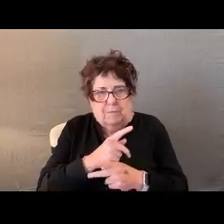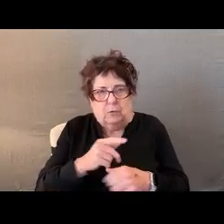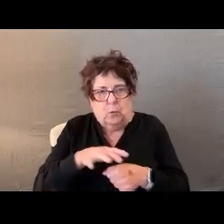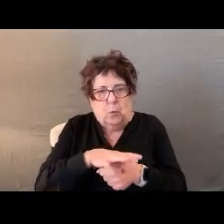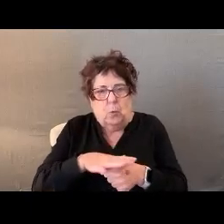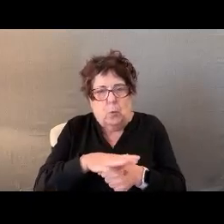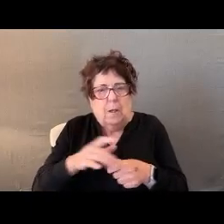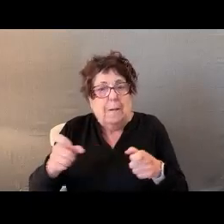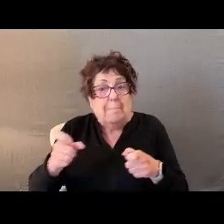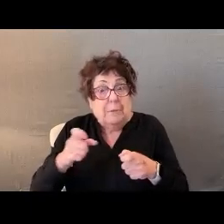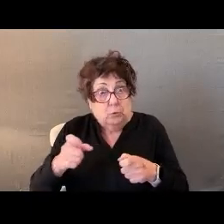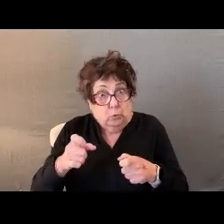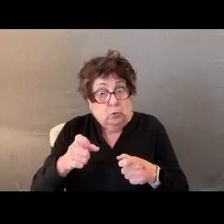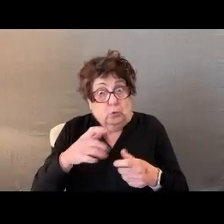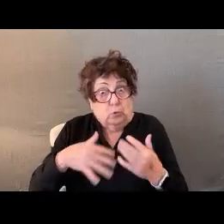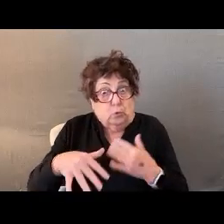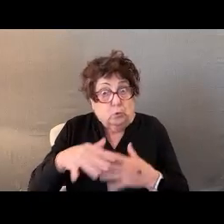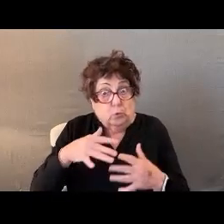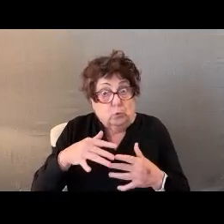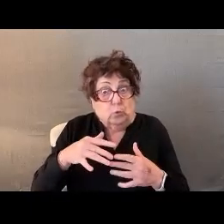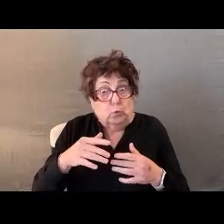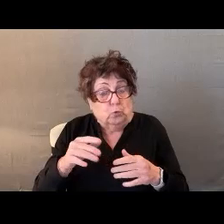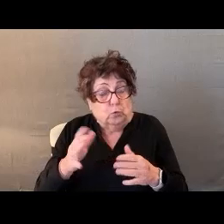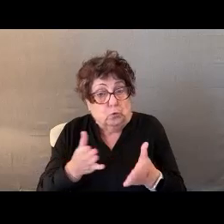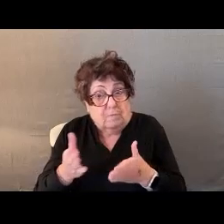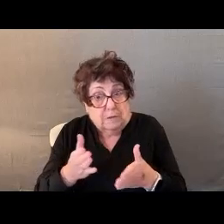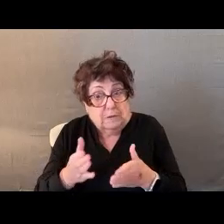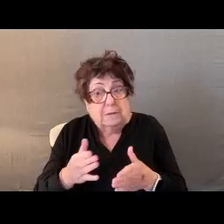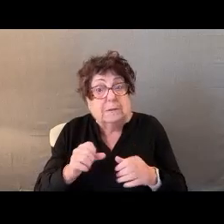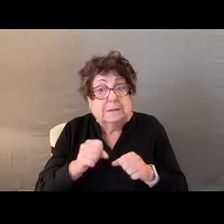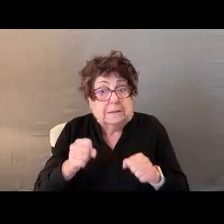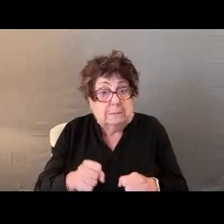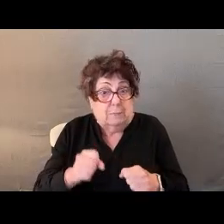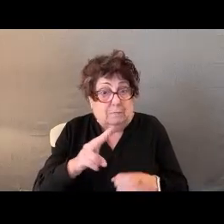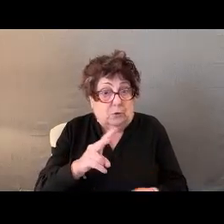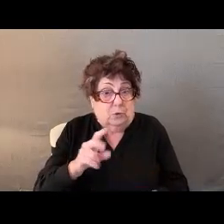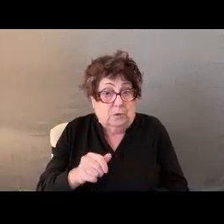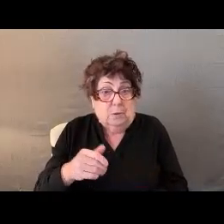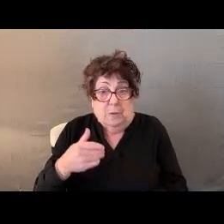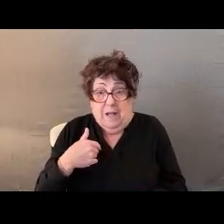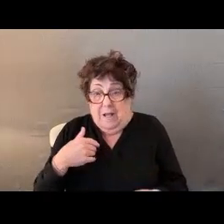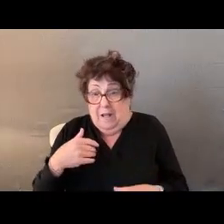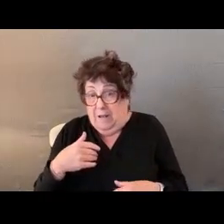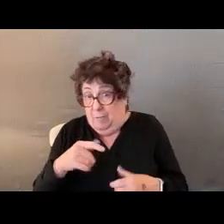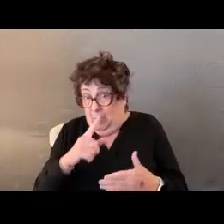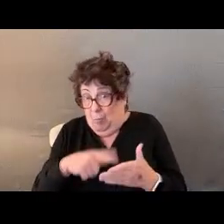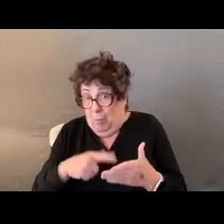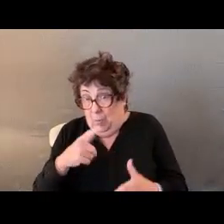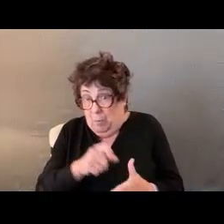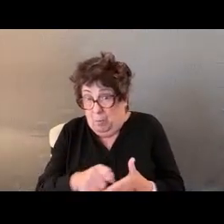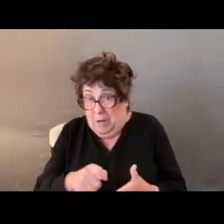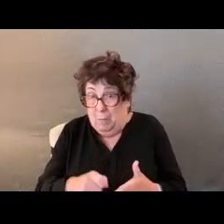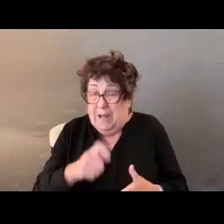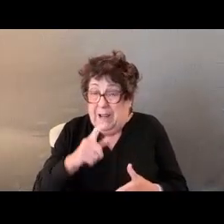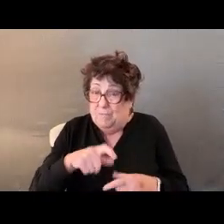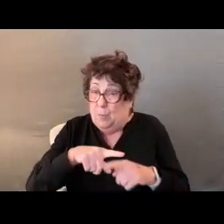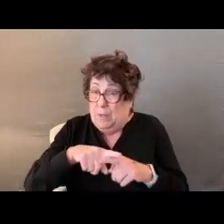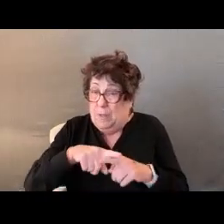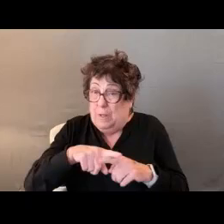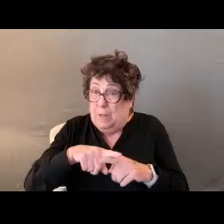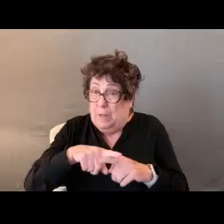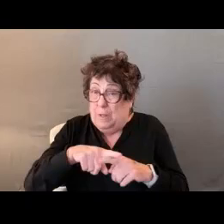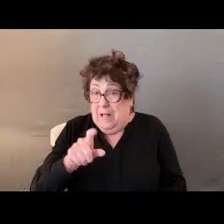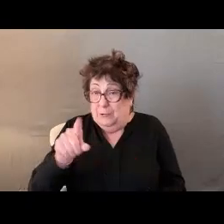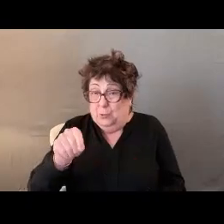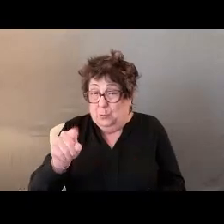this plan, we will have to rely on 120 local departments of social services to actually carry out. And although we are responsible for them